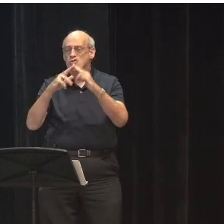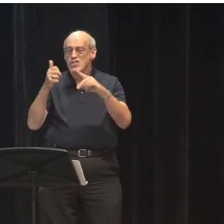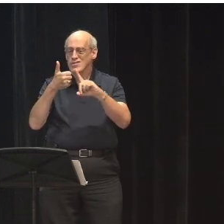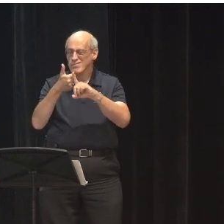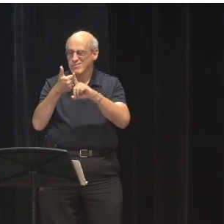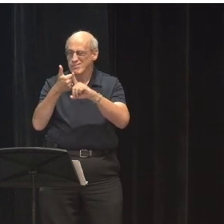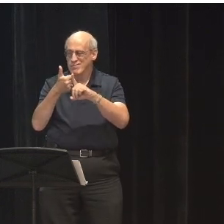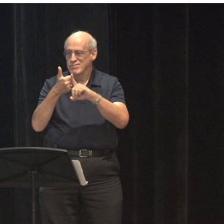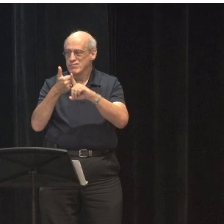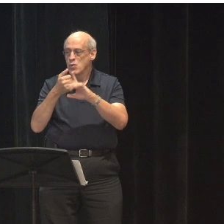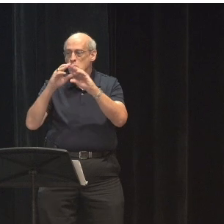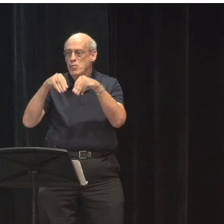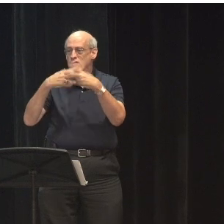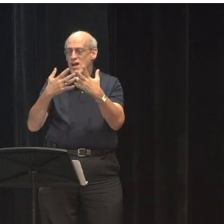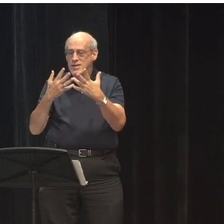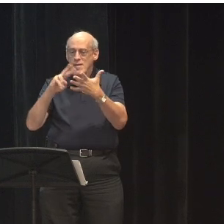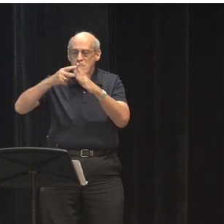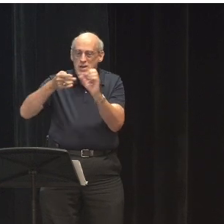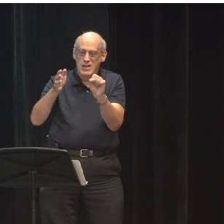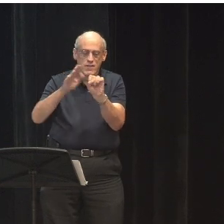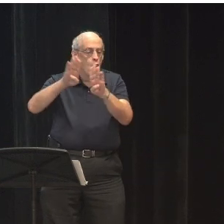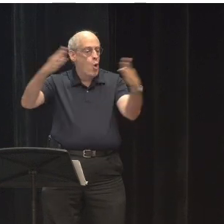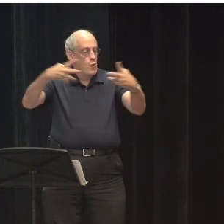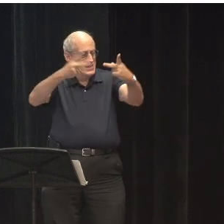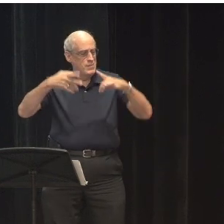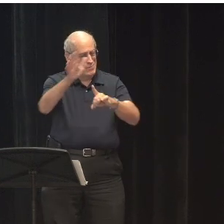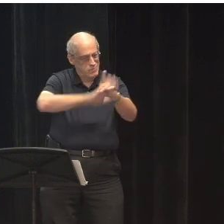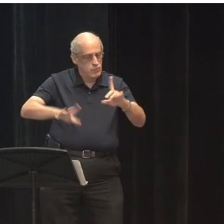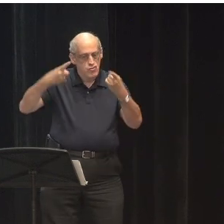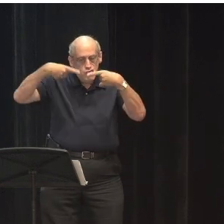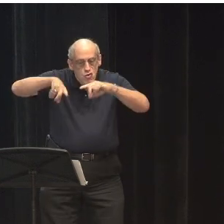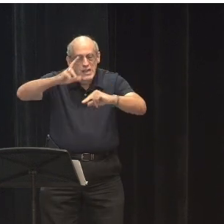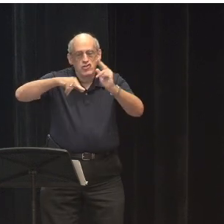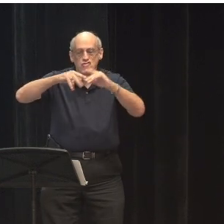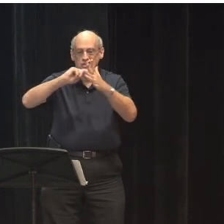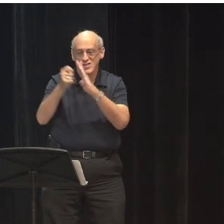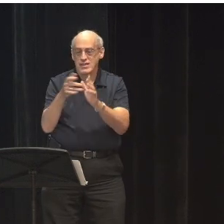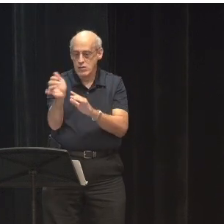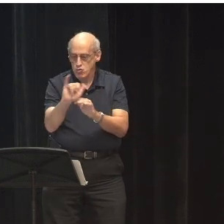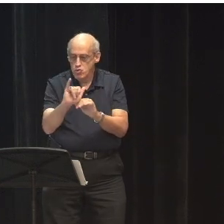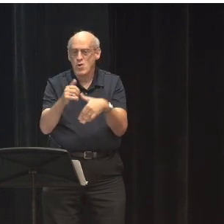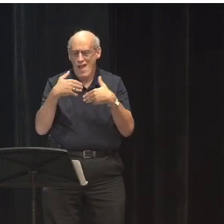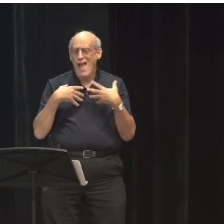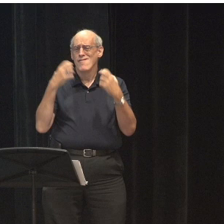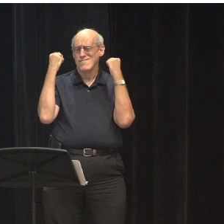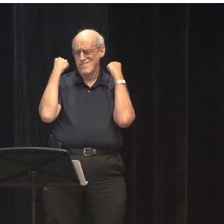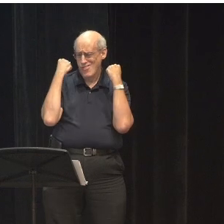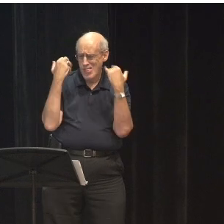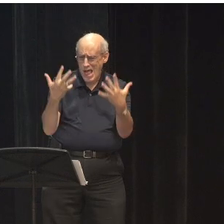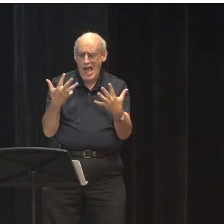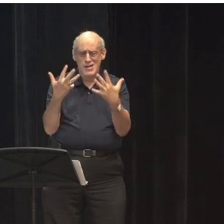to provide meaningful open spaces throughout the course of construction. There are sizable, extensive, and